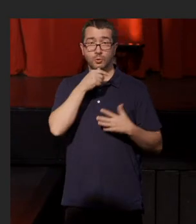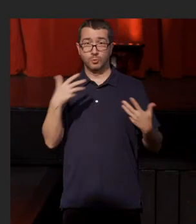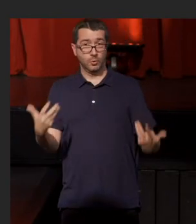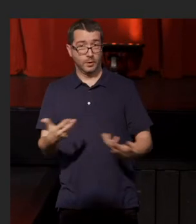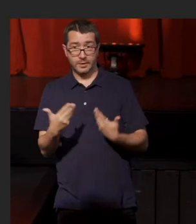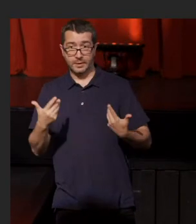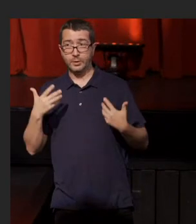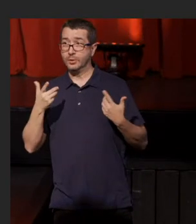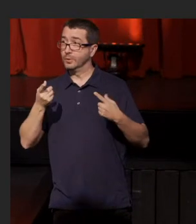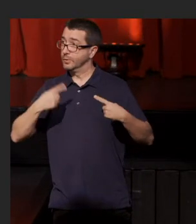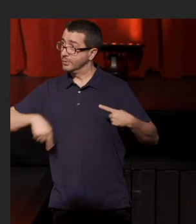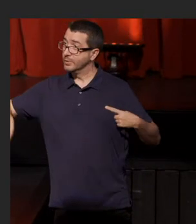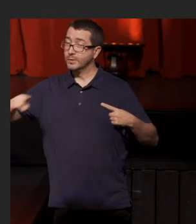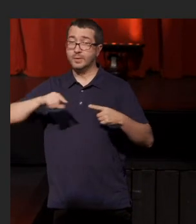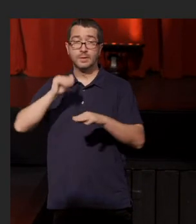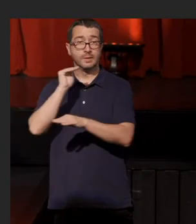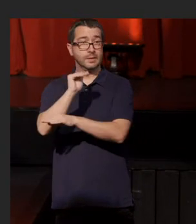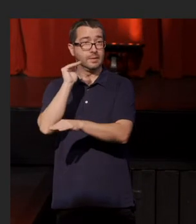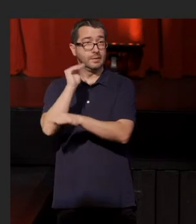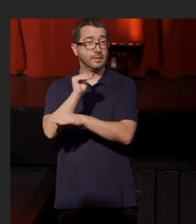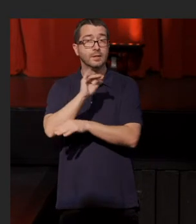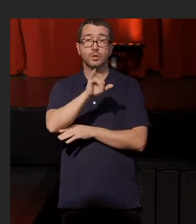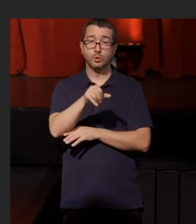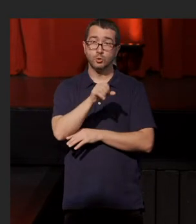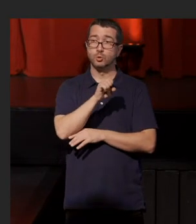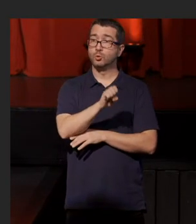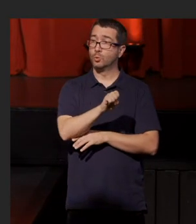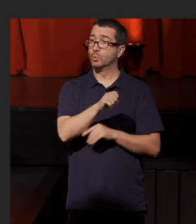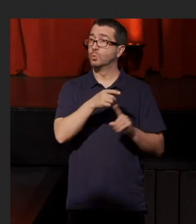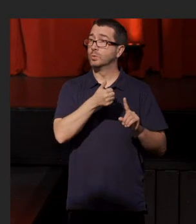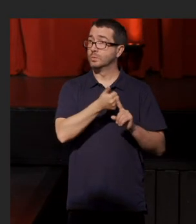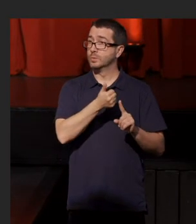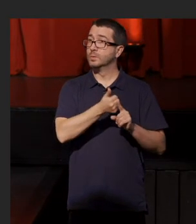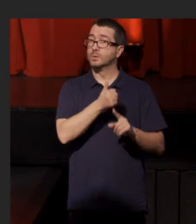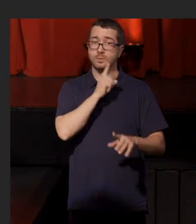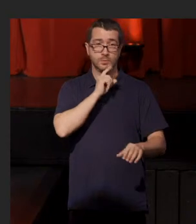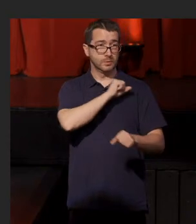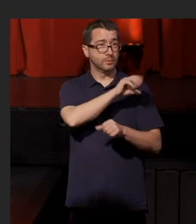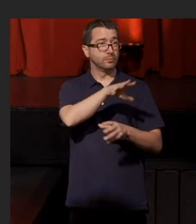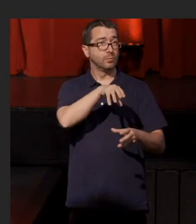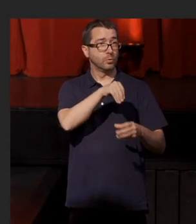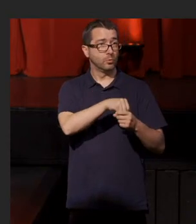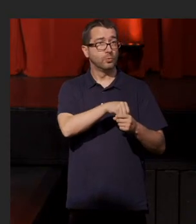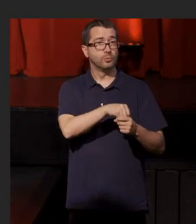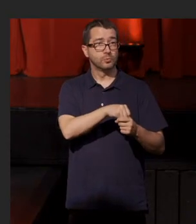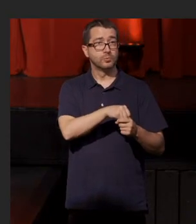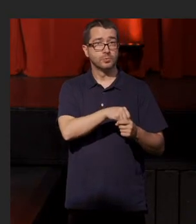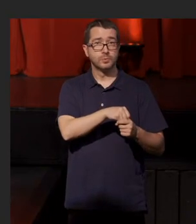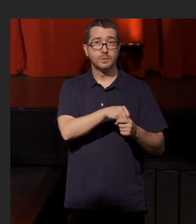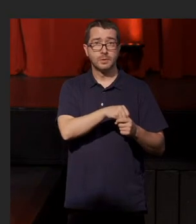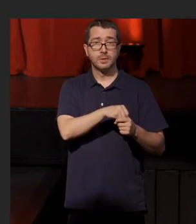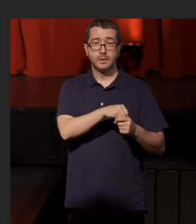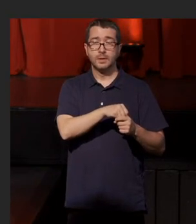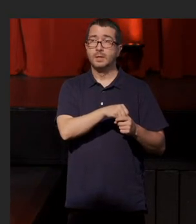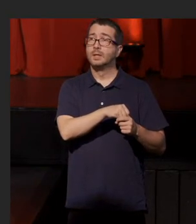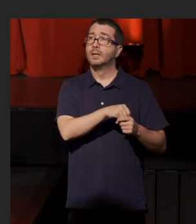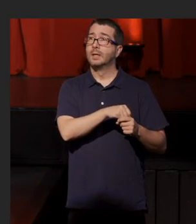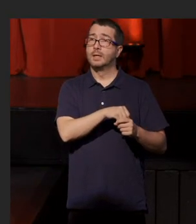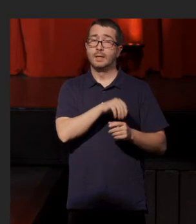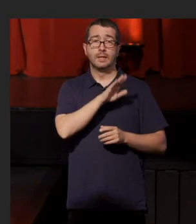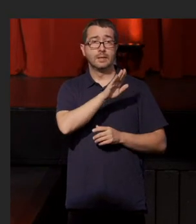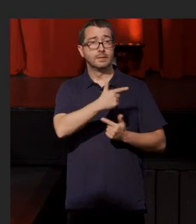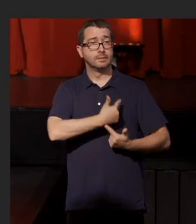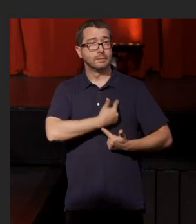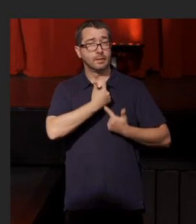with us this evening, Joe is very much involved, as he has devoted so much of his